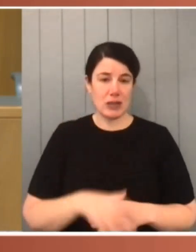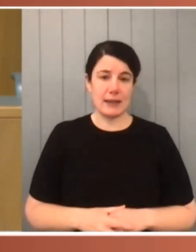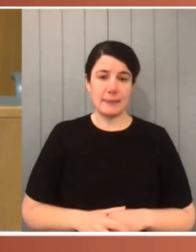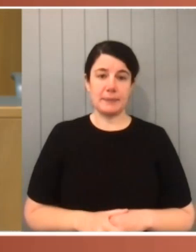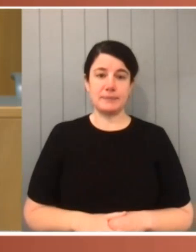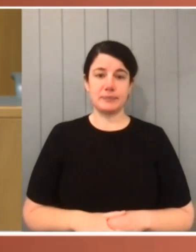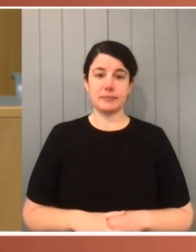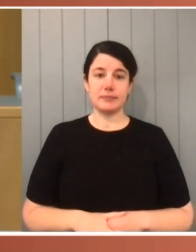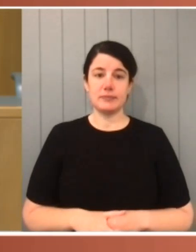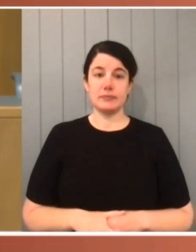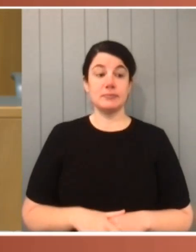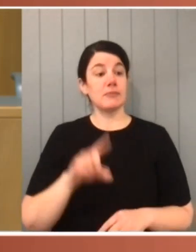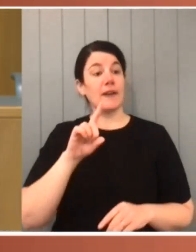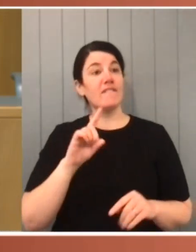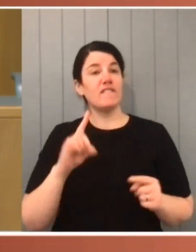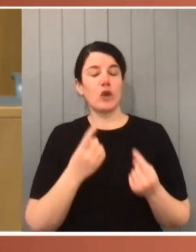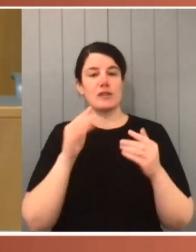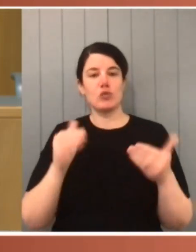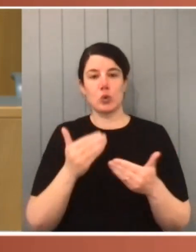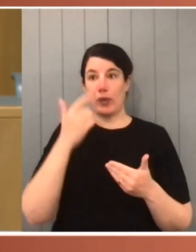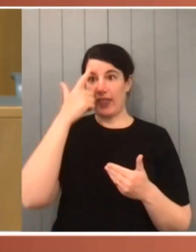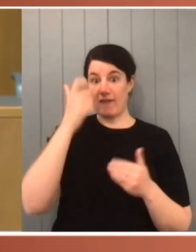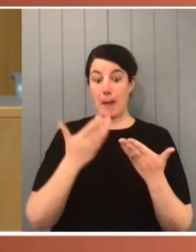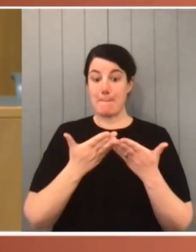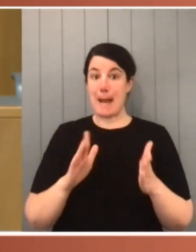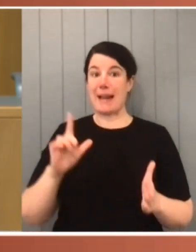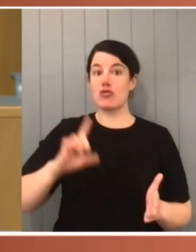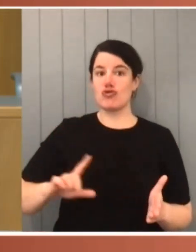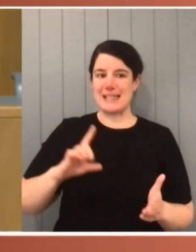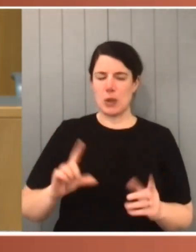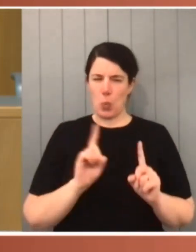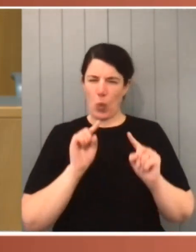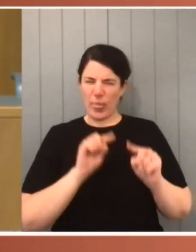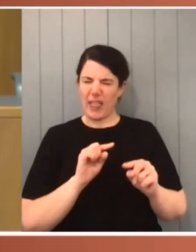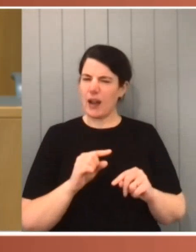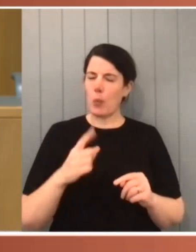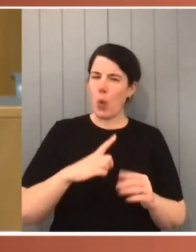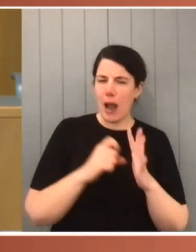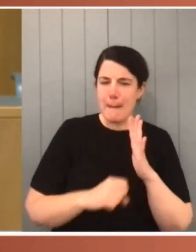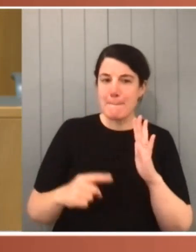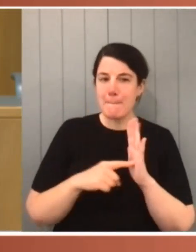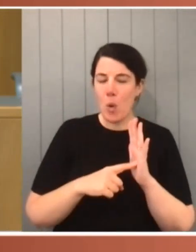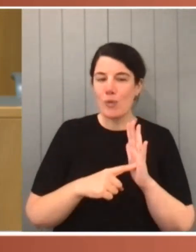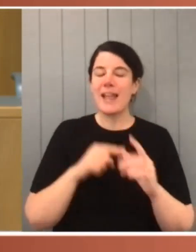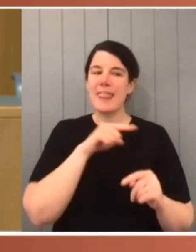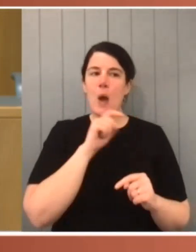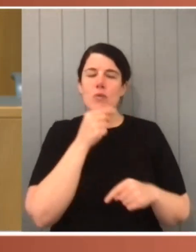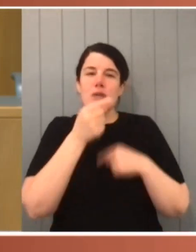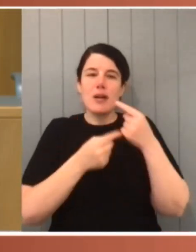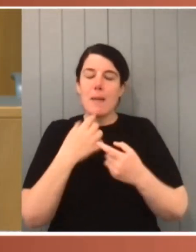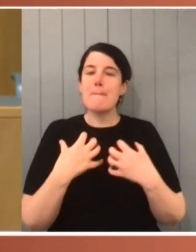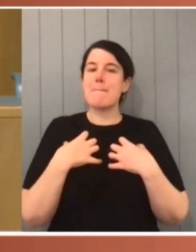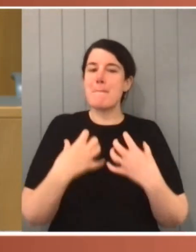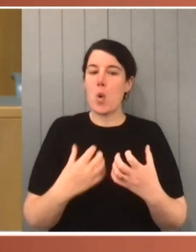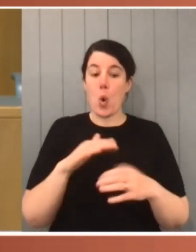first introduce the concept of public reason to explain what it is, why it's important, and that will illustrate, I will explain why I think compulsory